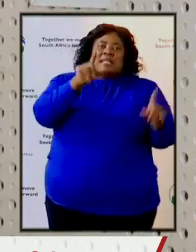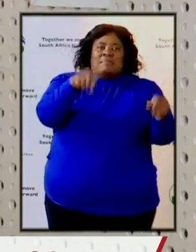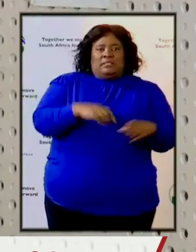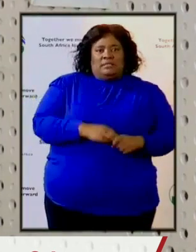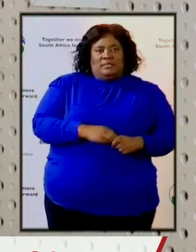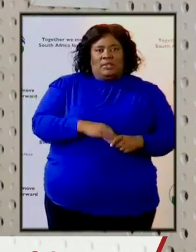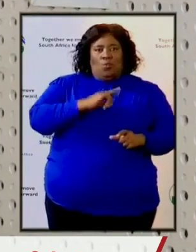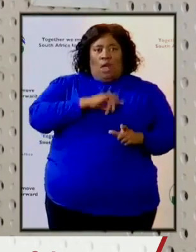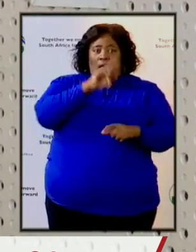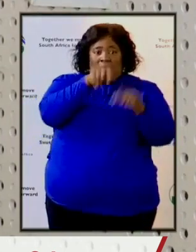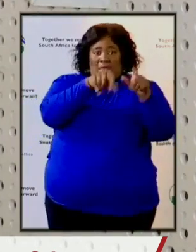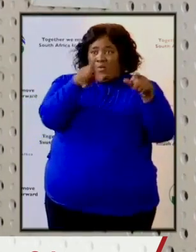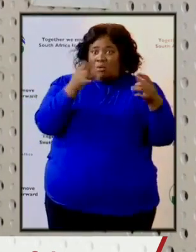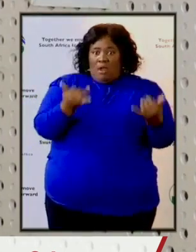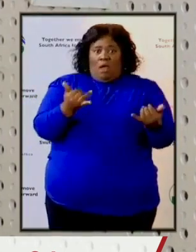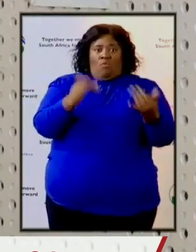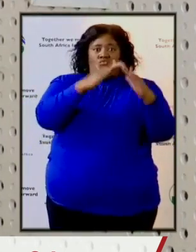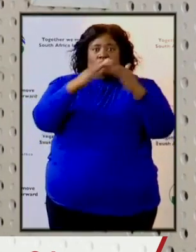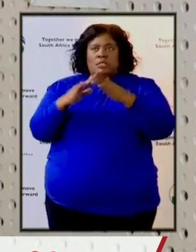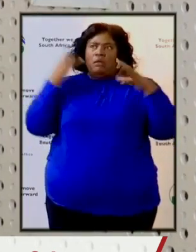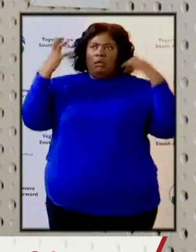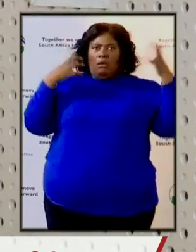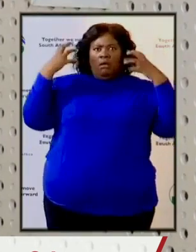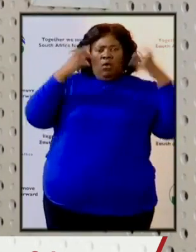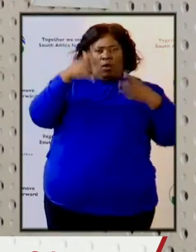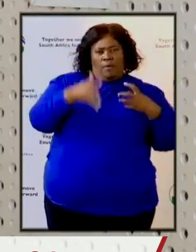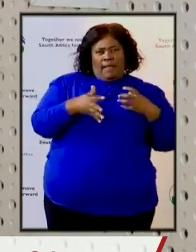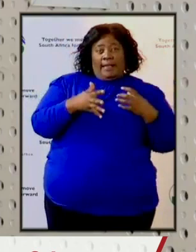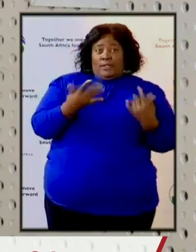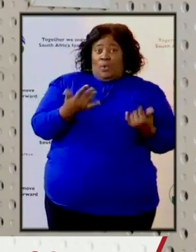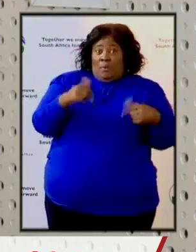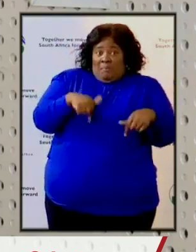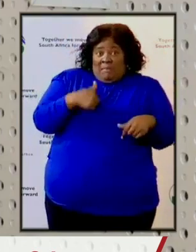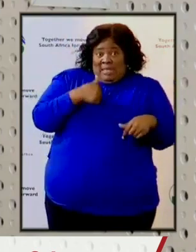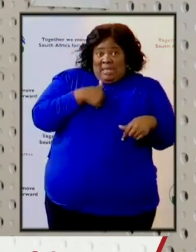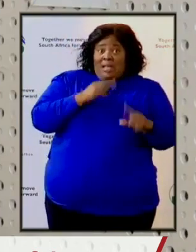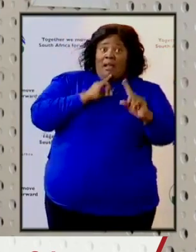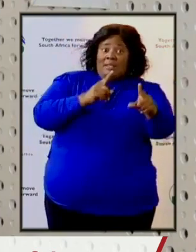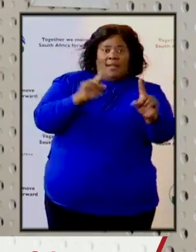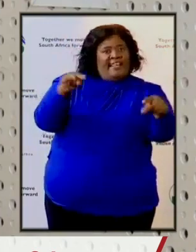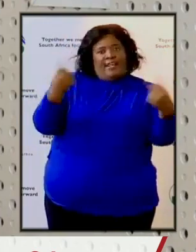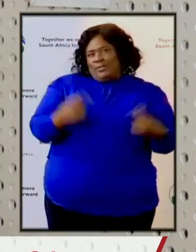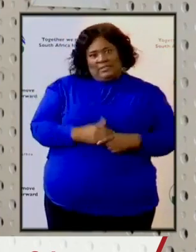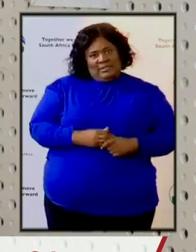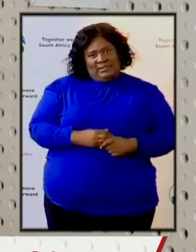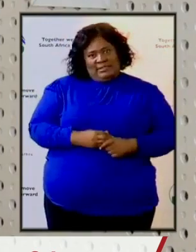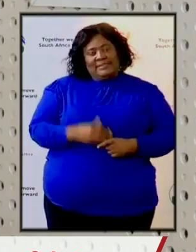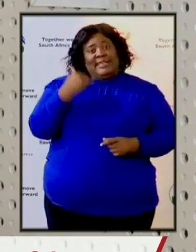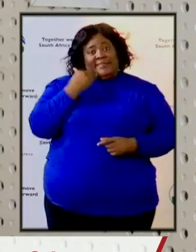So we will not be able as government to answer to the speculations. If there is